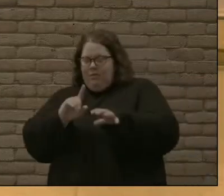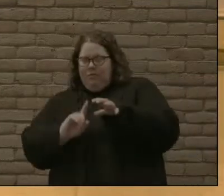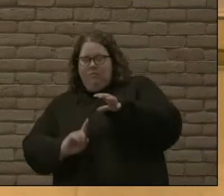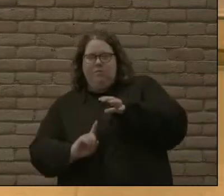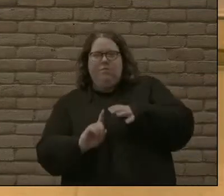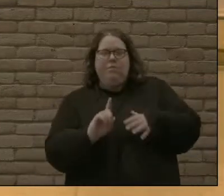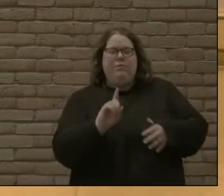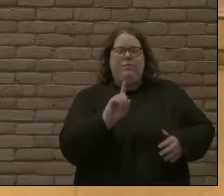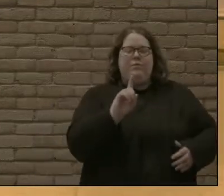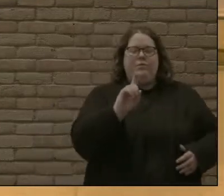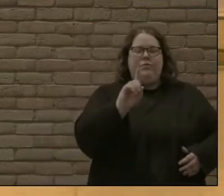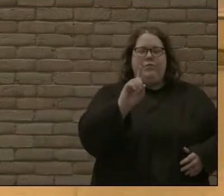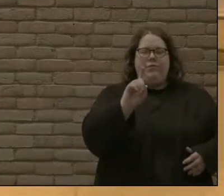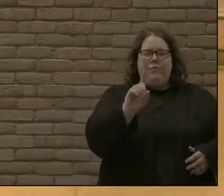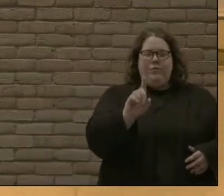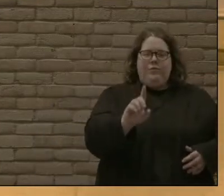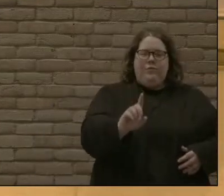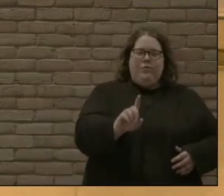up out of the grave.